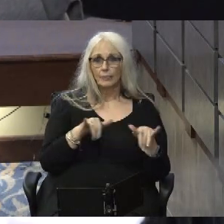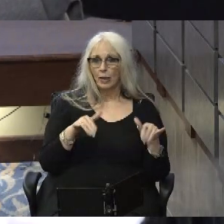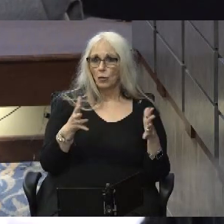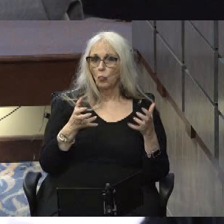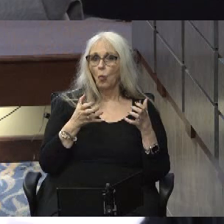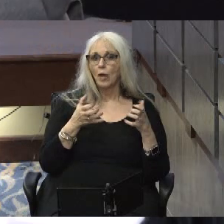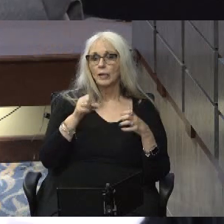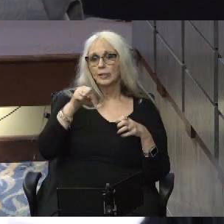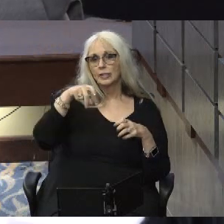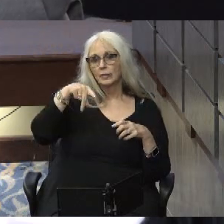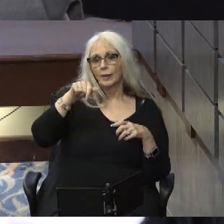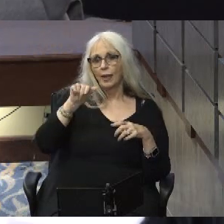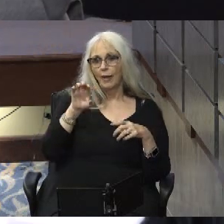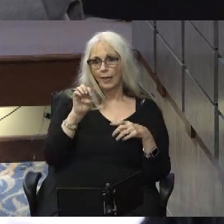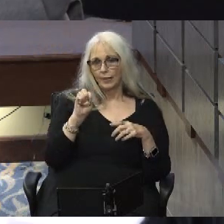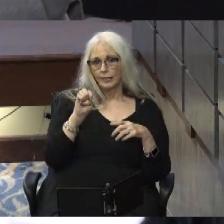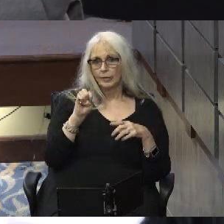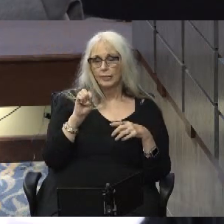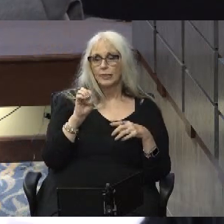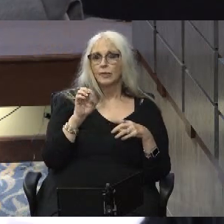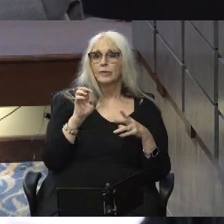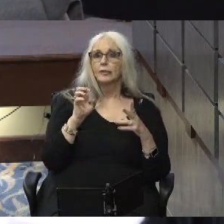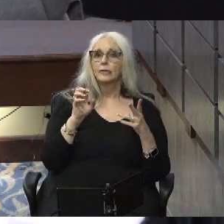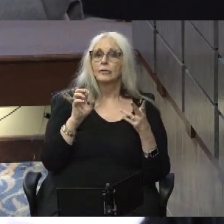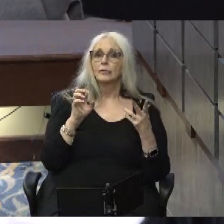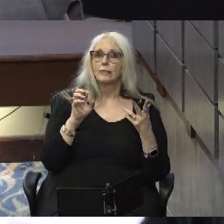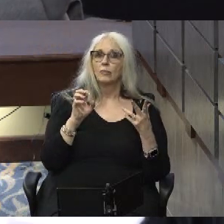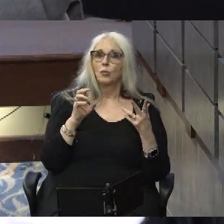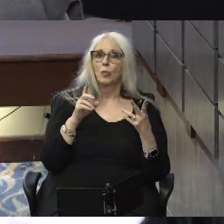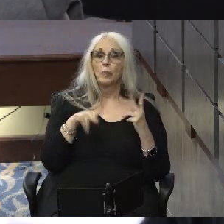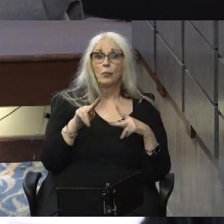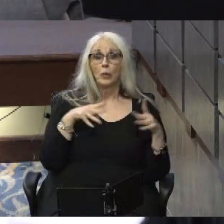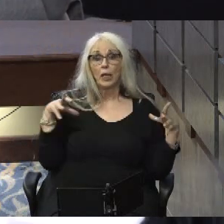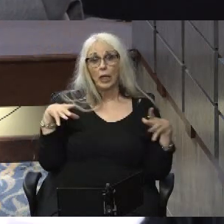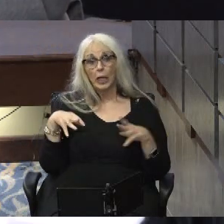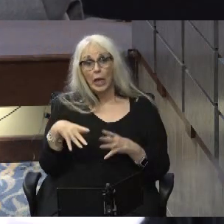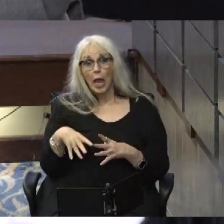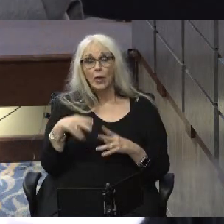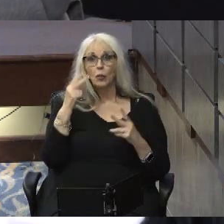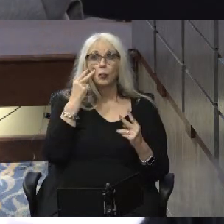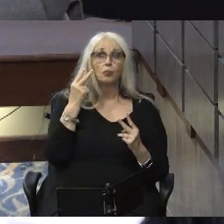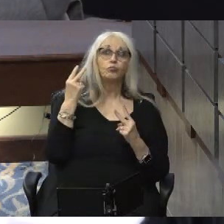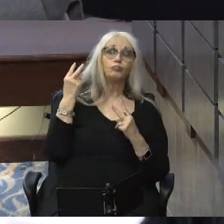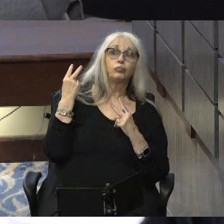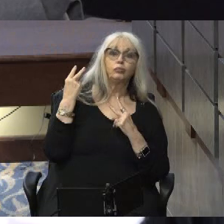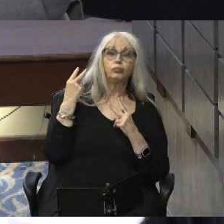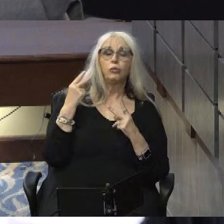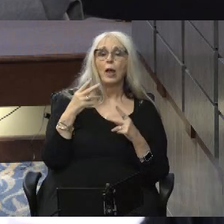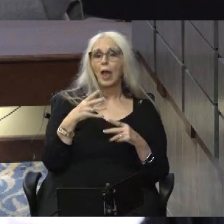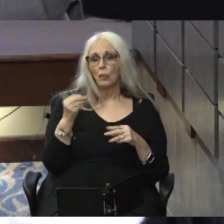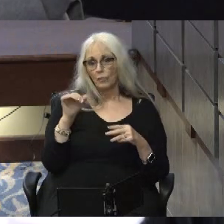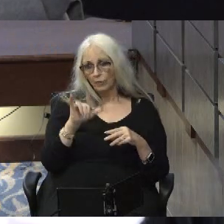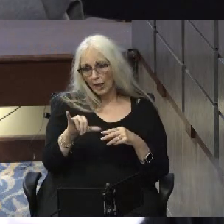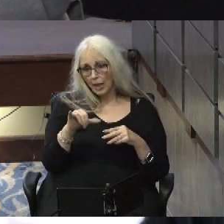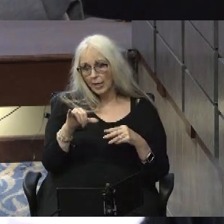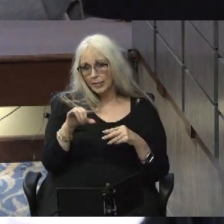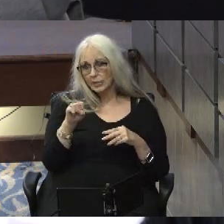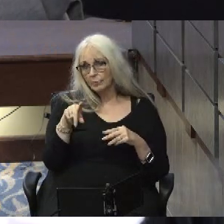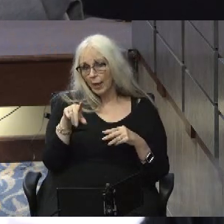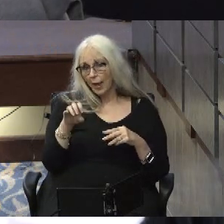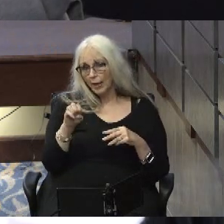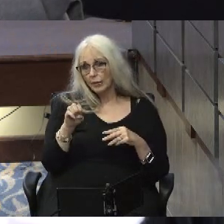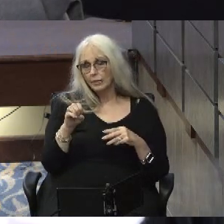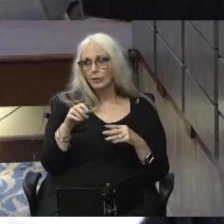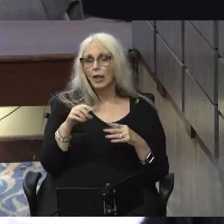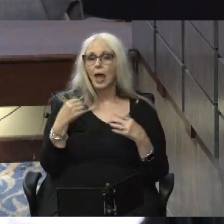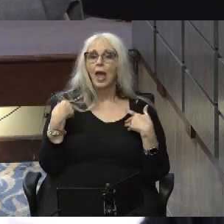spaces where the community can gather, reflect on the space, that there's symbolic elements in the